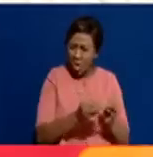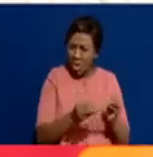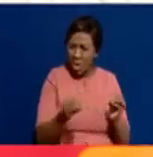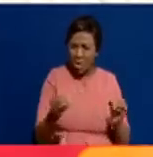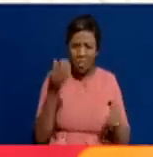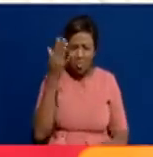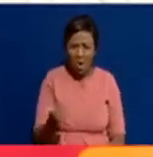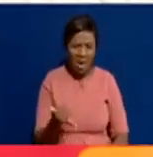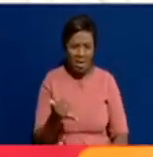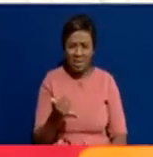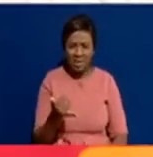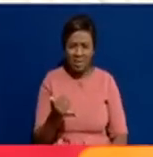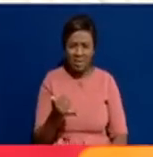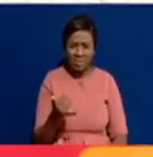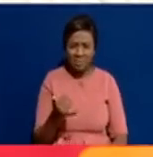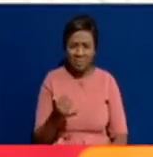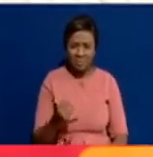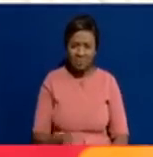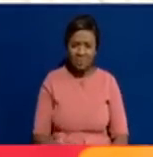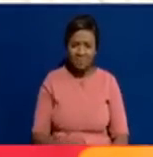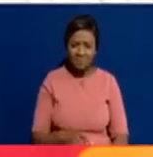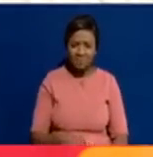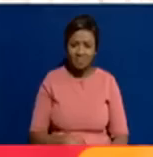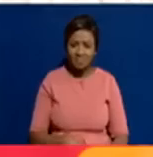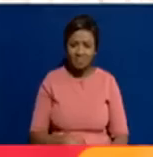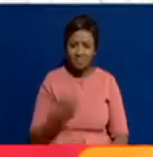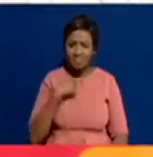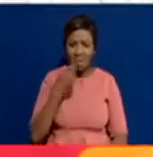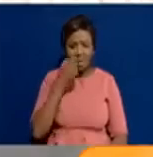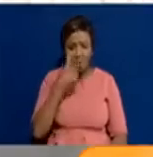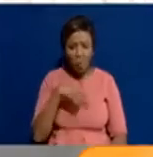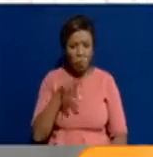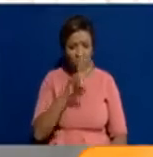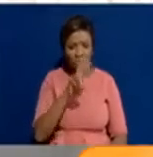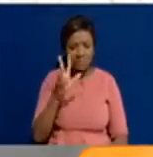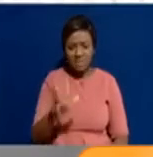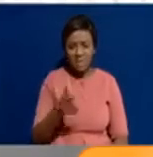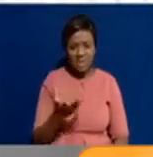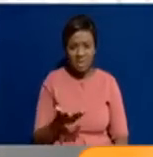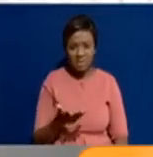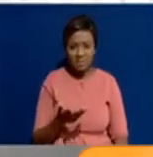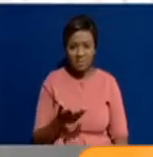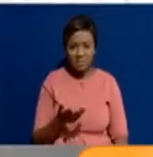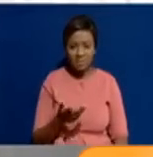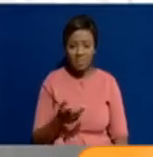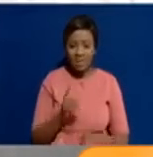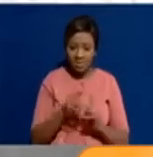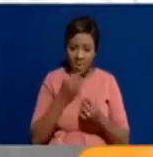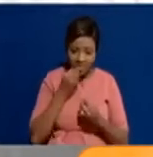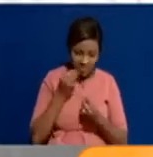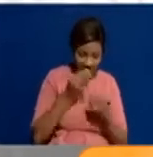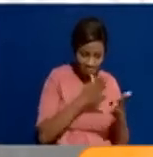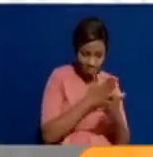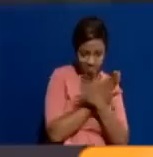to like hit me at this fragile point in my life? You know, I was only 23 at the time. He opted to share the diagnosis with a close